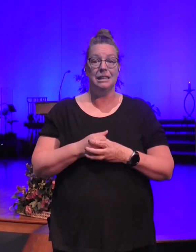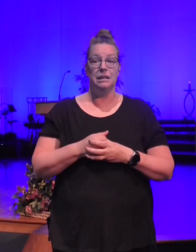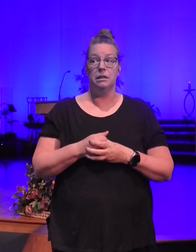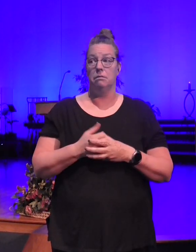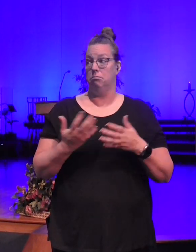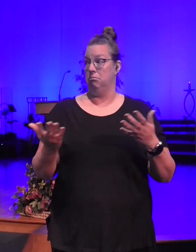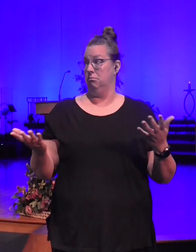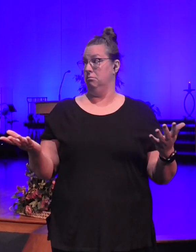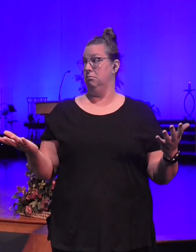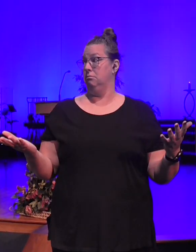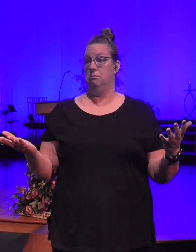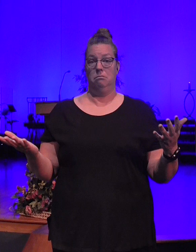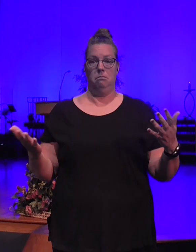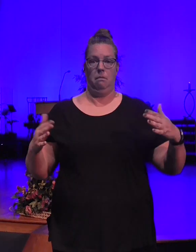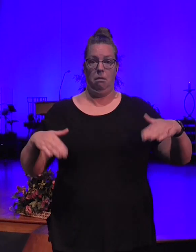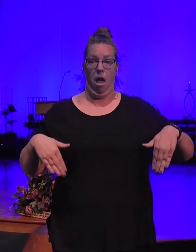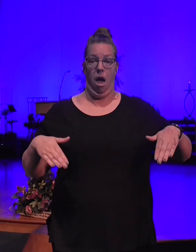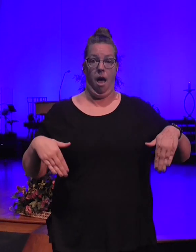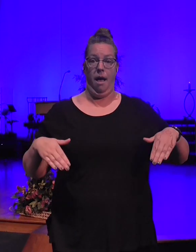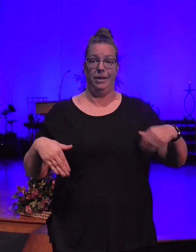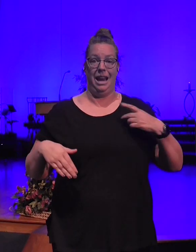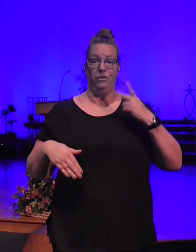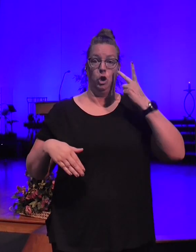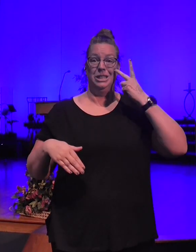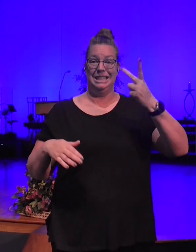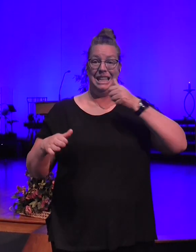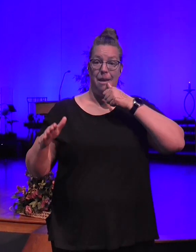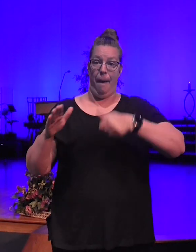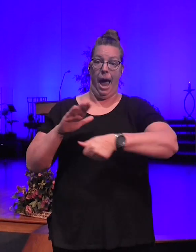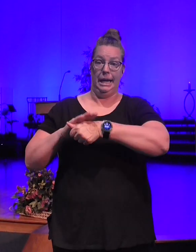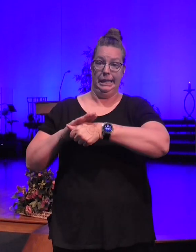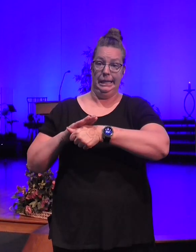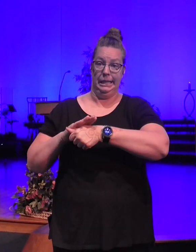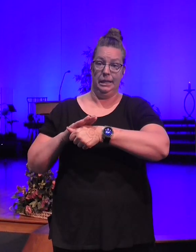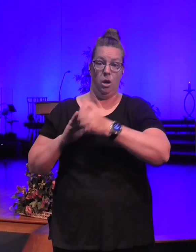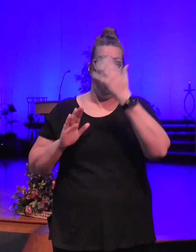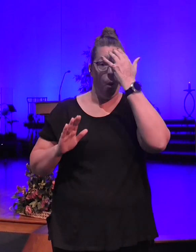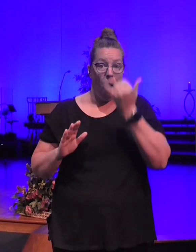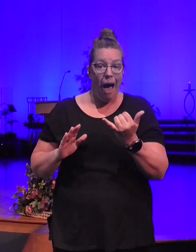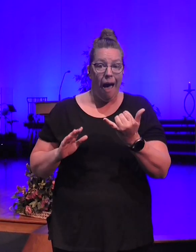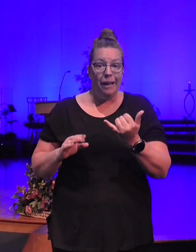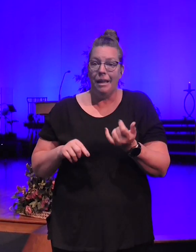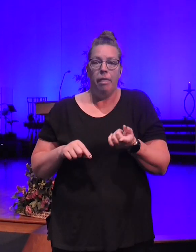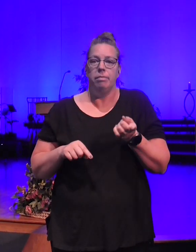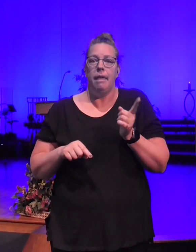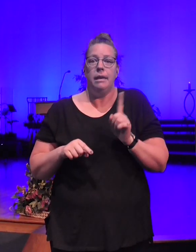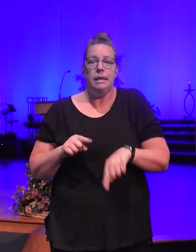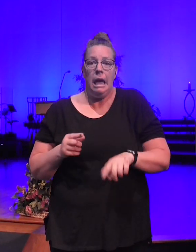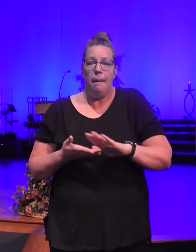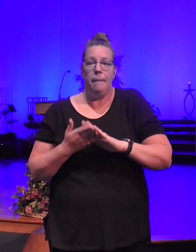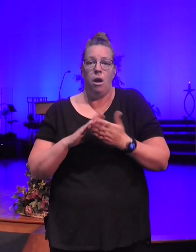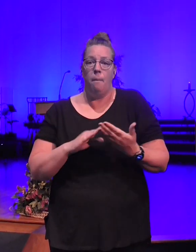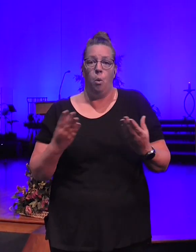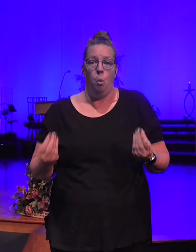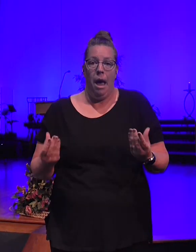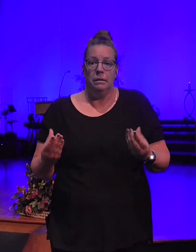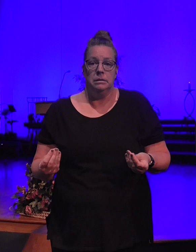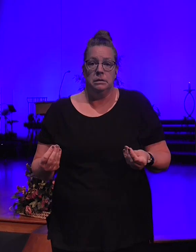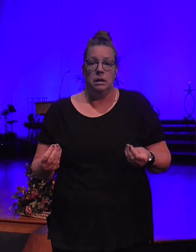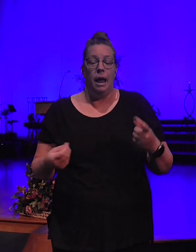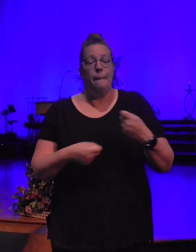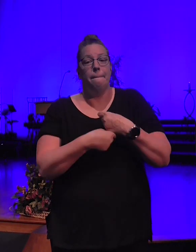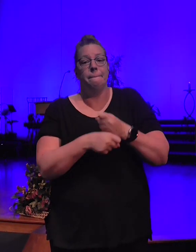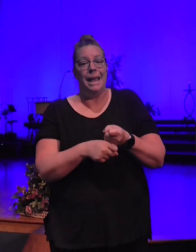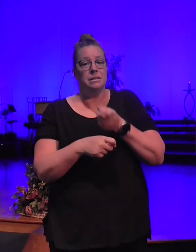You probably haven't unless you've seen them hiding, because they can't get their wings wet because it makes